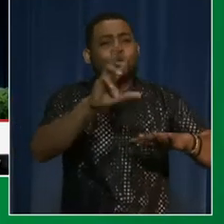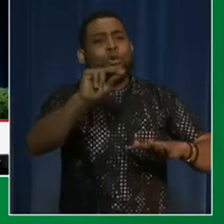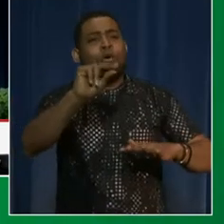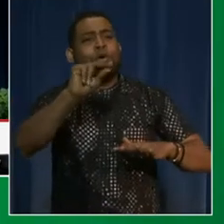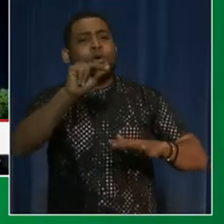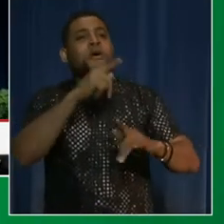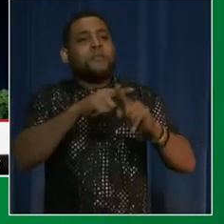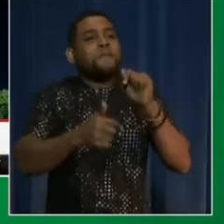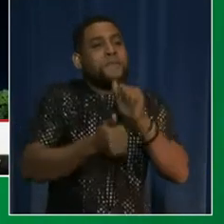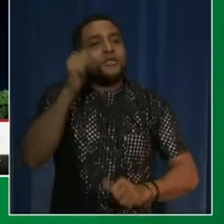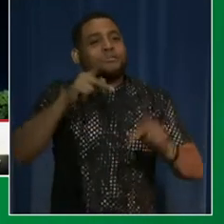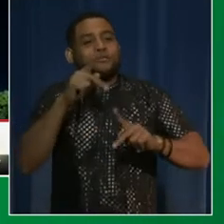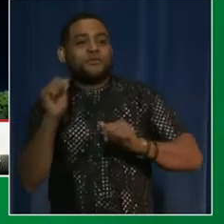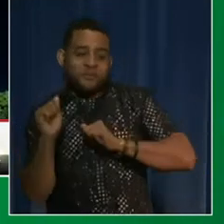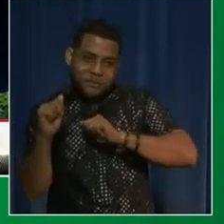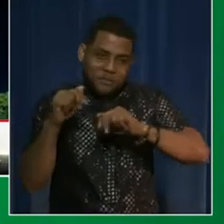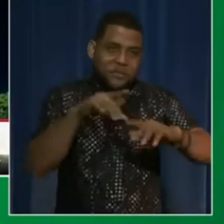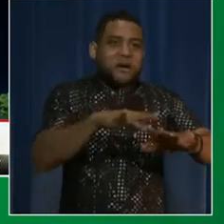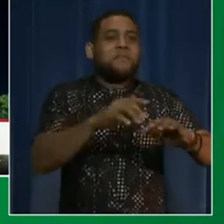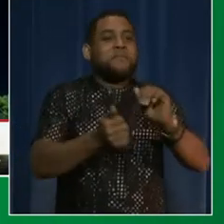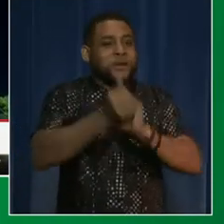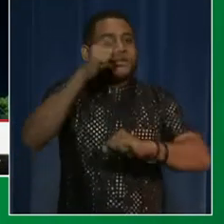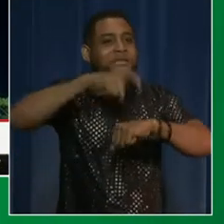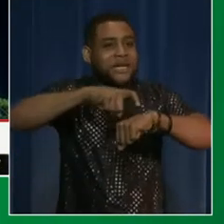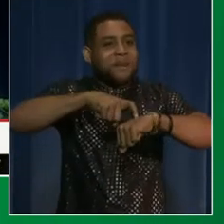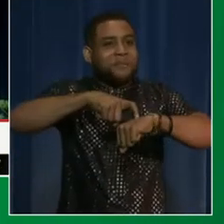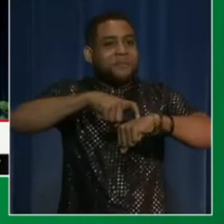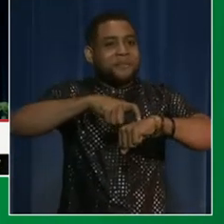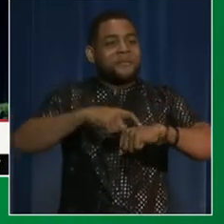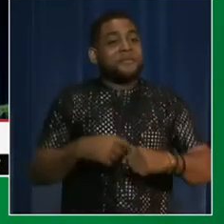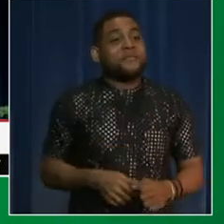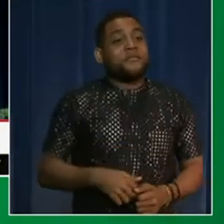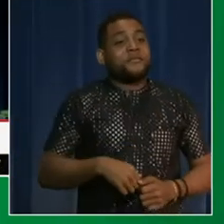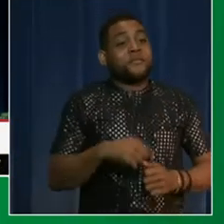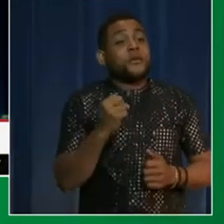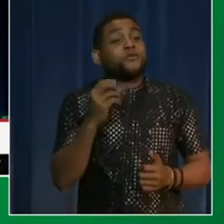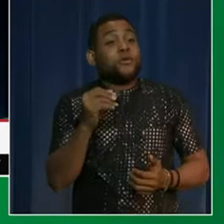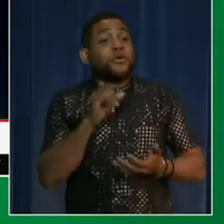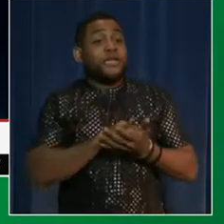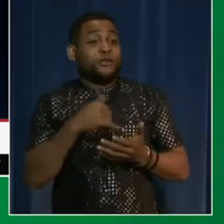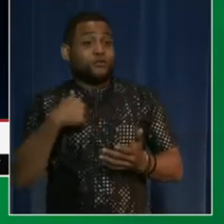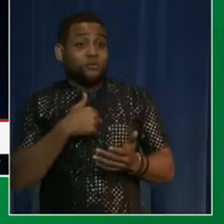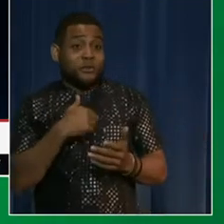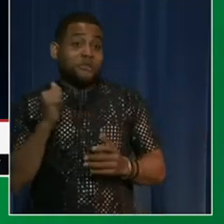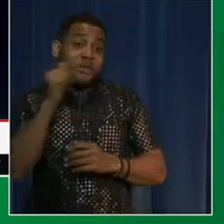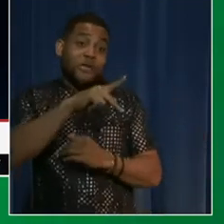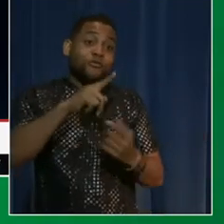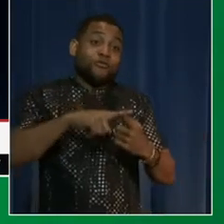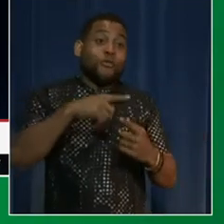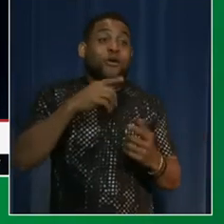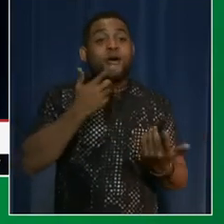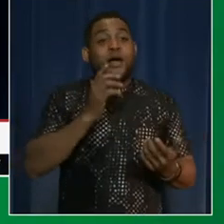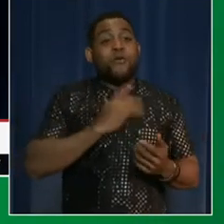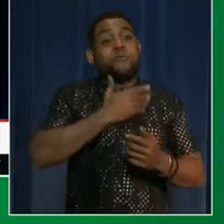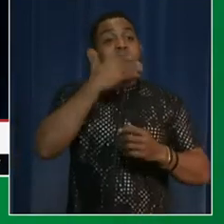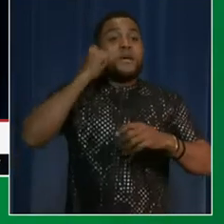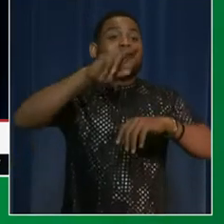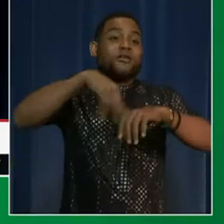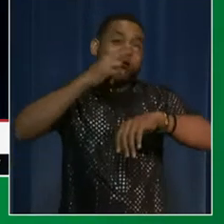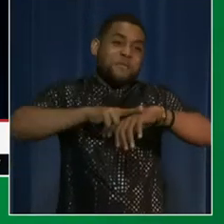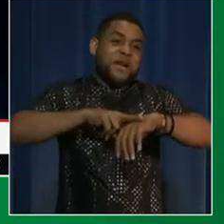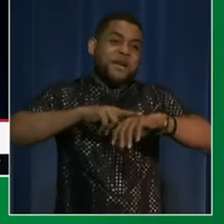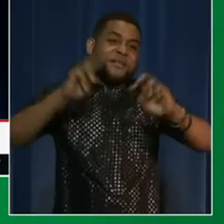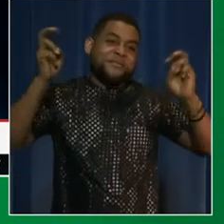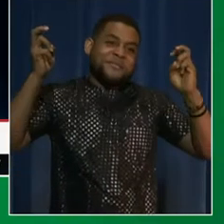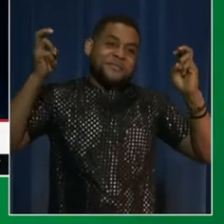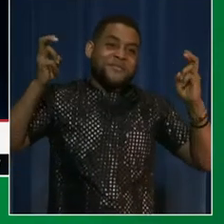back most of the time in order for us to get back to, or get to, actually, that better normal, right? So all of you are enlisted in that